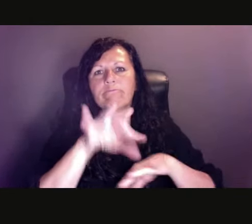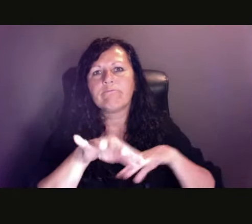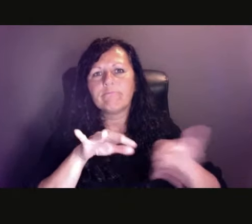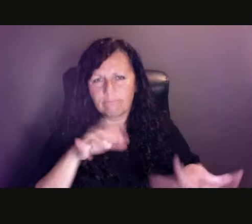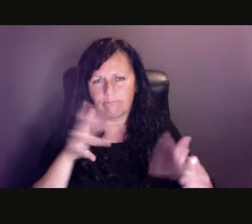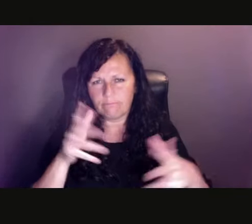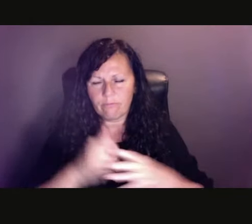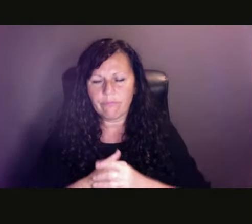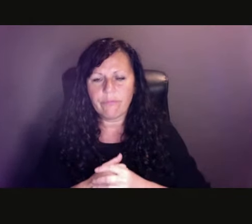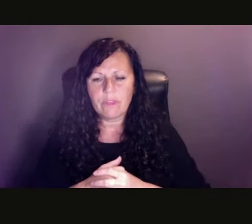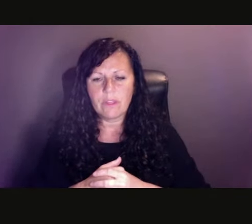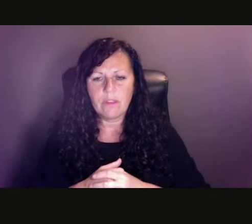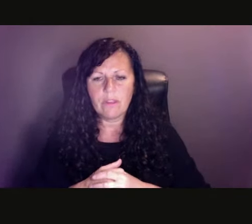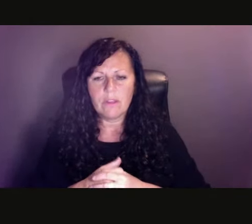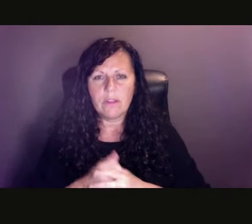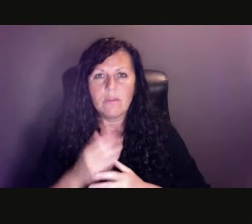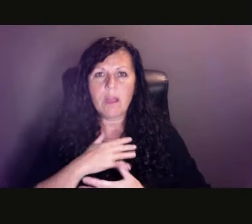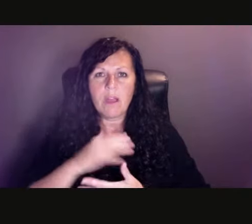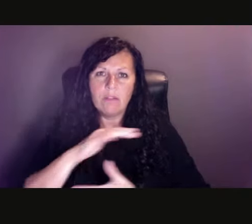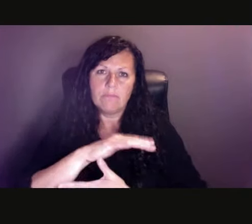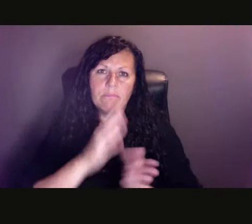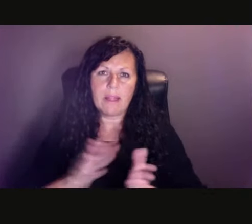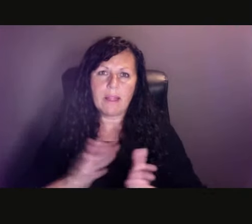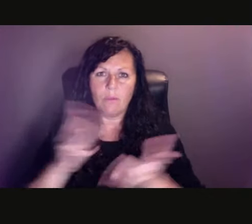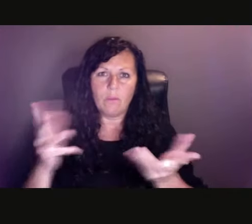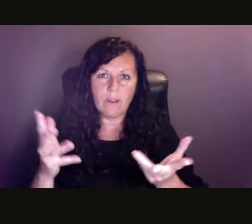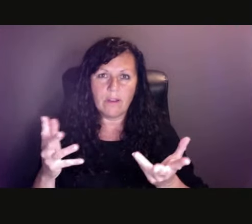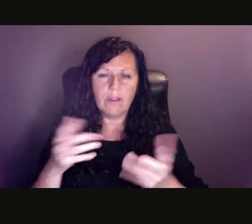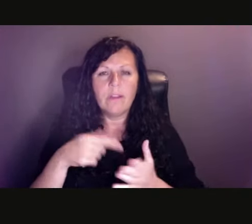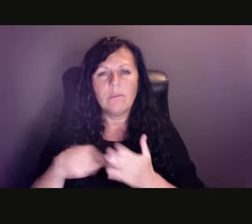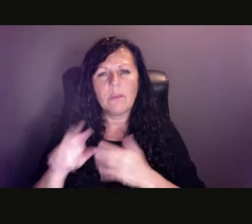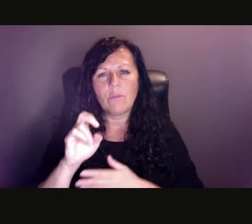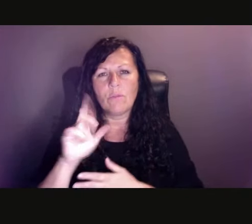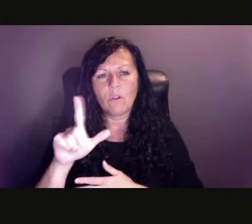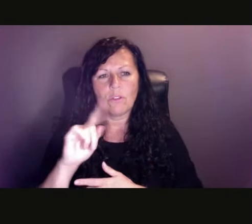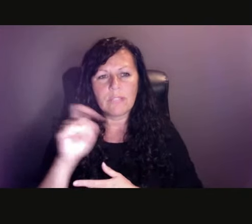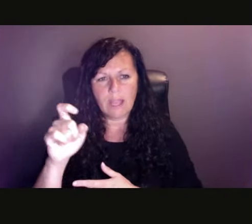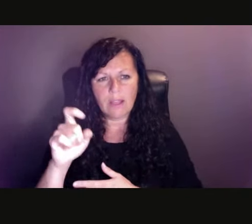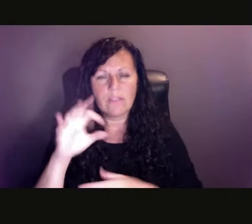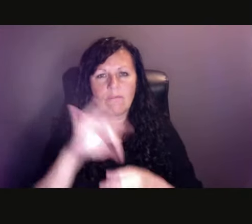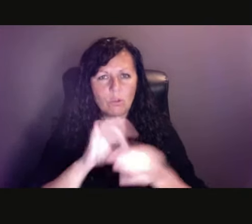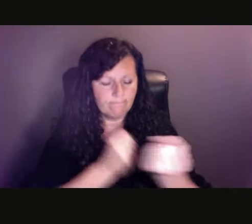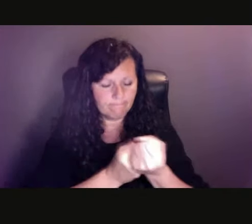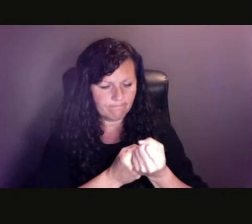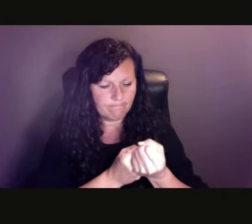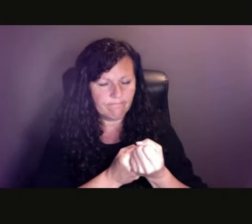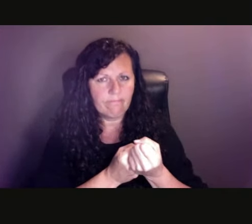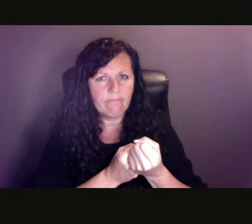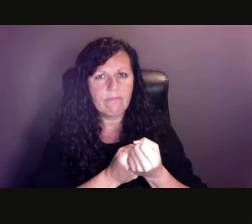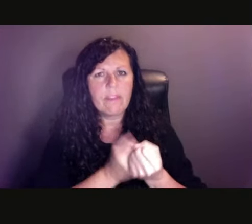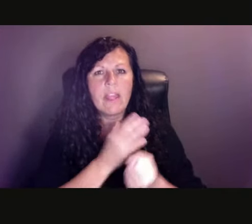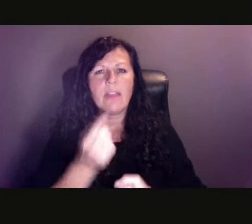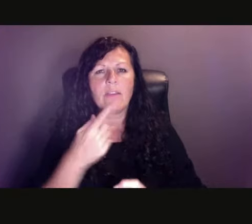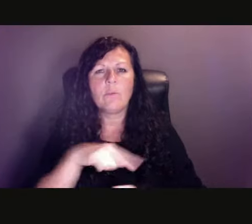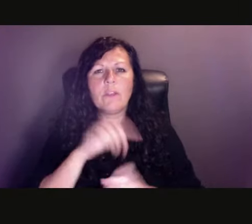My plan A is that the payroll tax gets voted in and we can continue